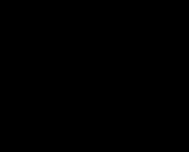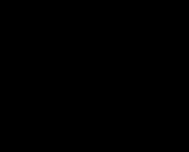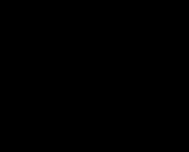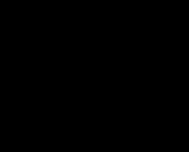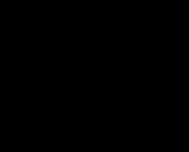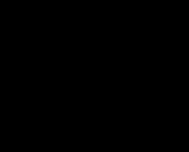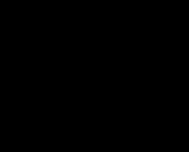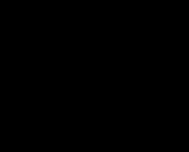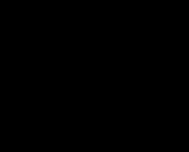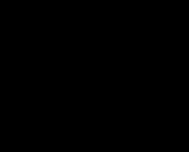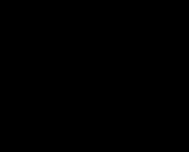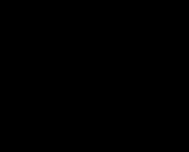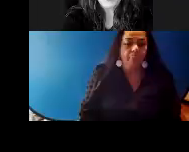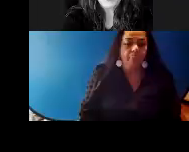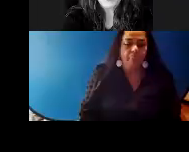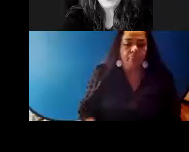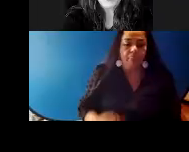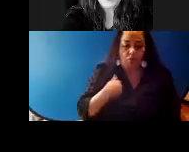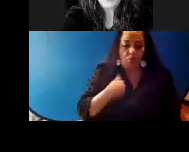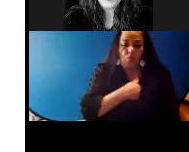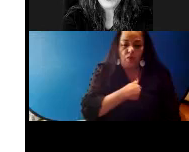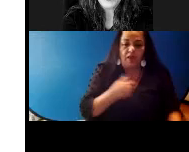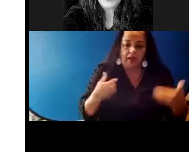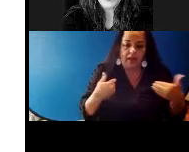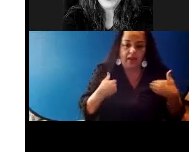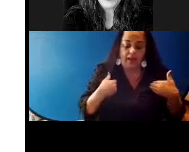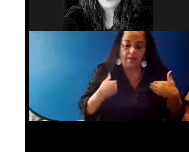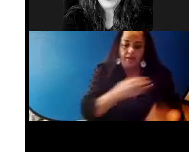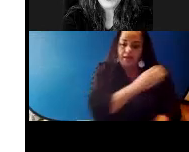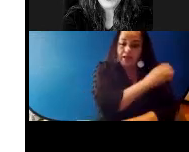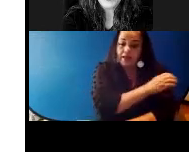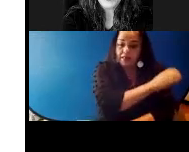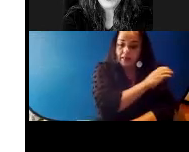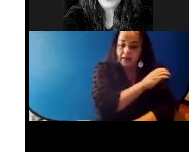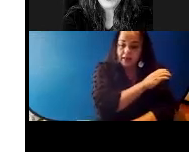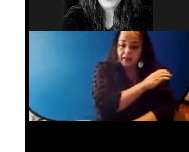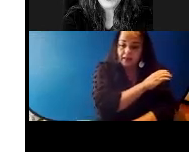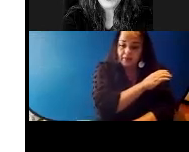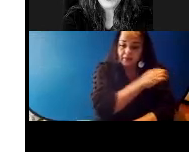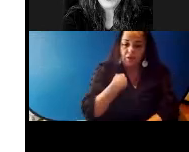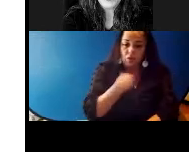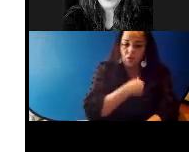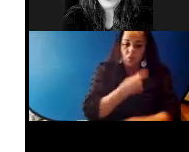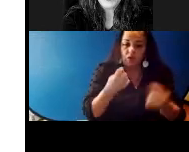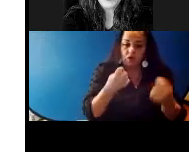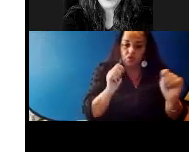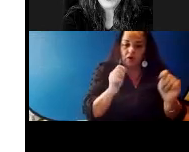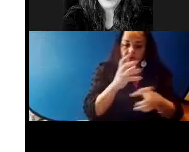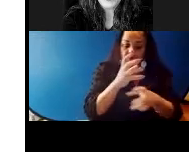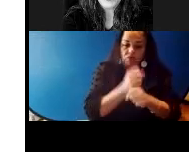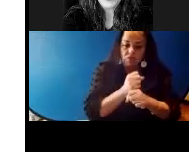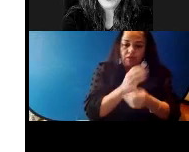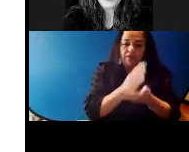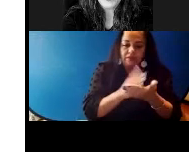know that we are going to be holding a clinic, and we're trying to get some dates. So hopefully